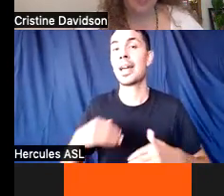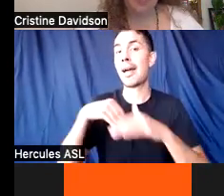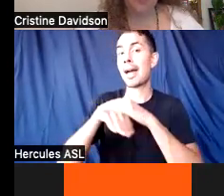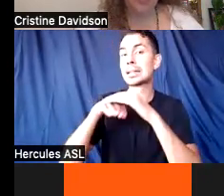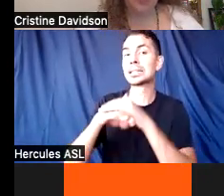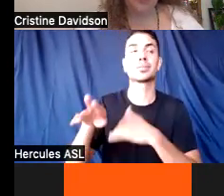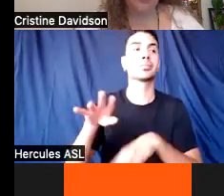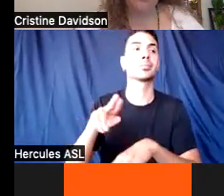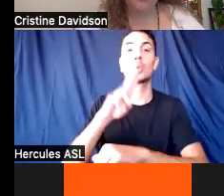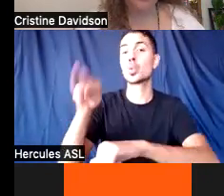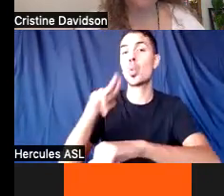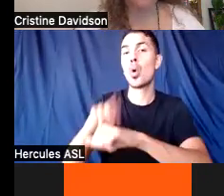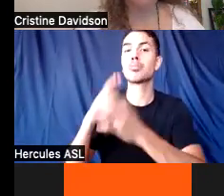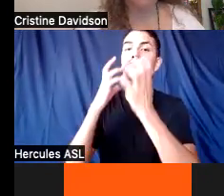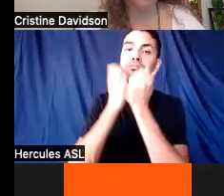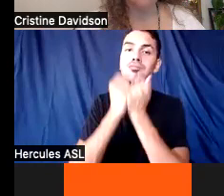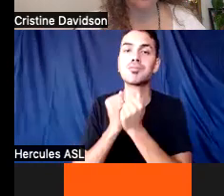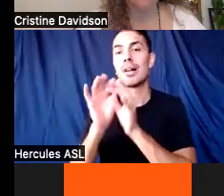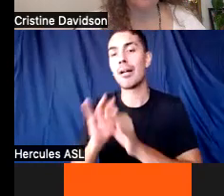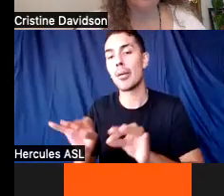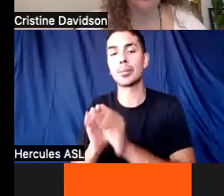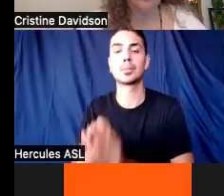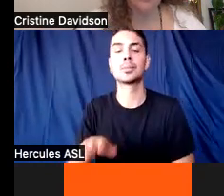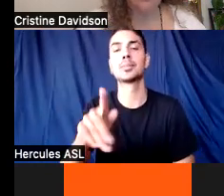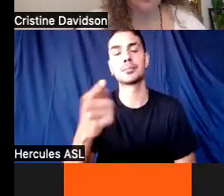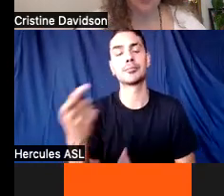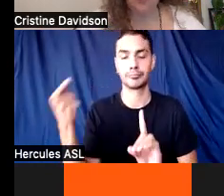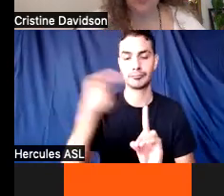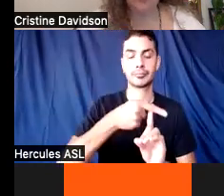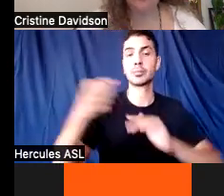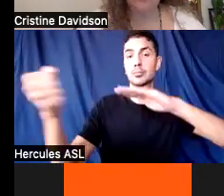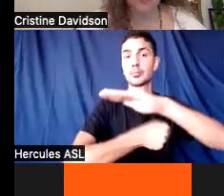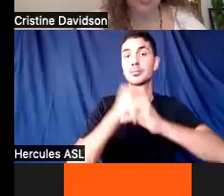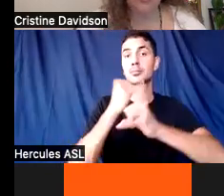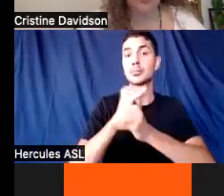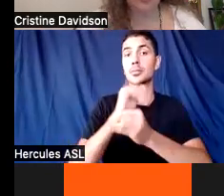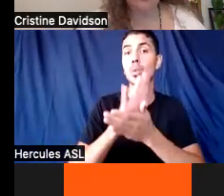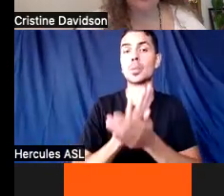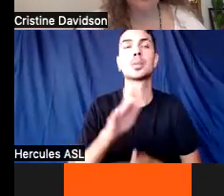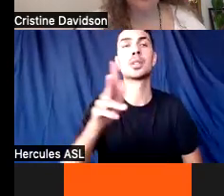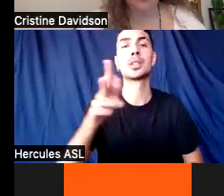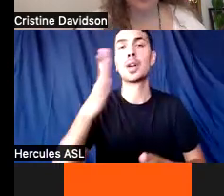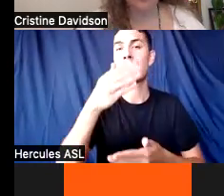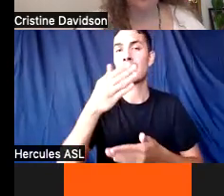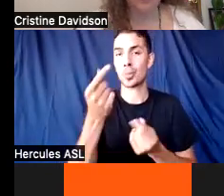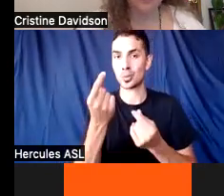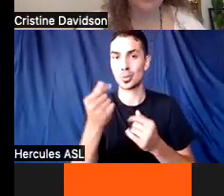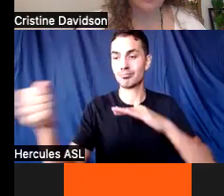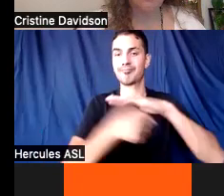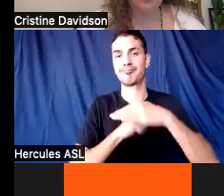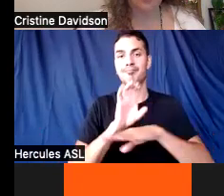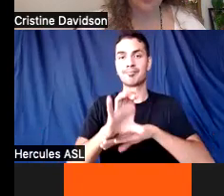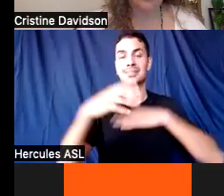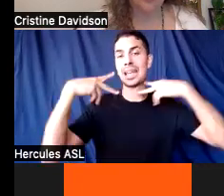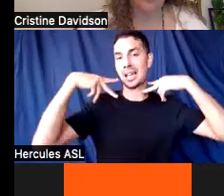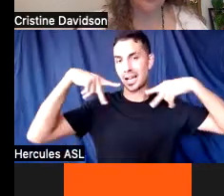If you think about, you know, going to a boarding school and having your hair cut, having your clothes changed, you know, being beaten